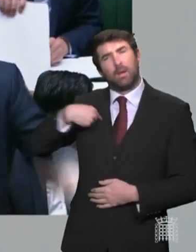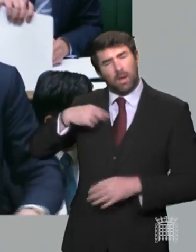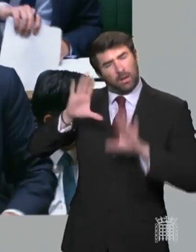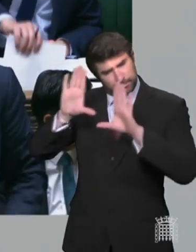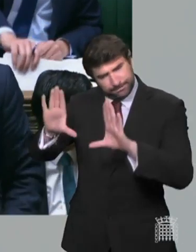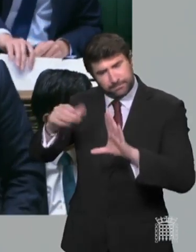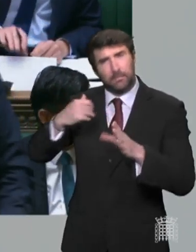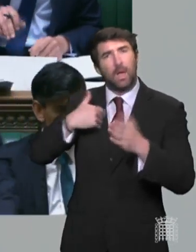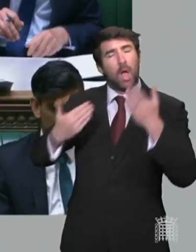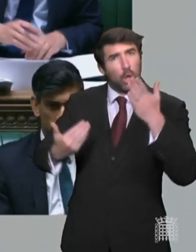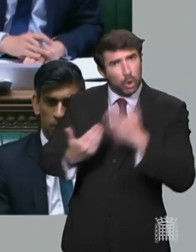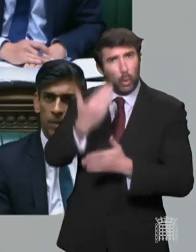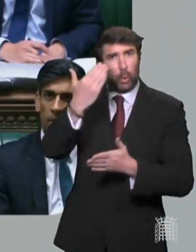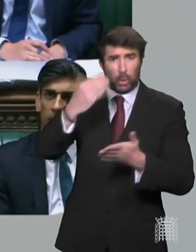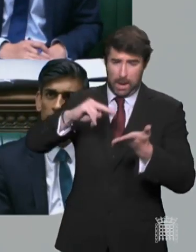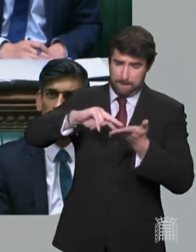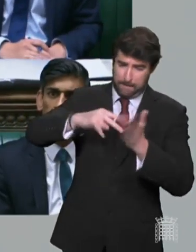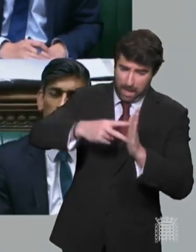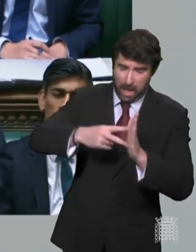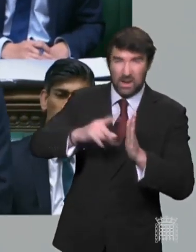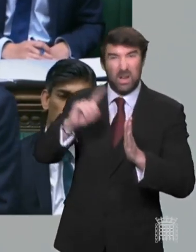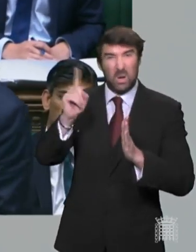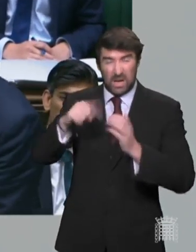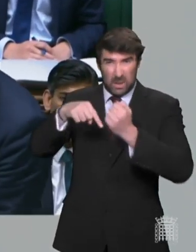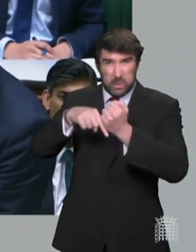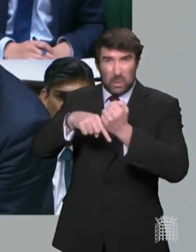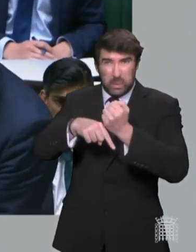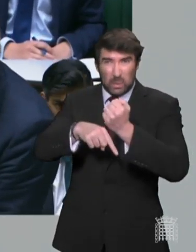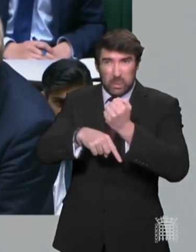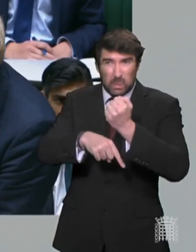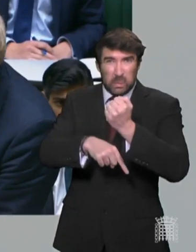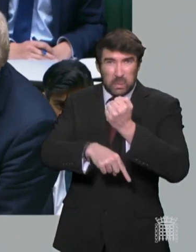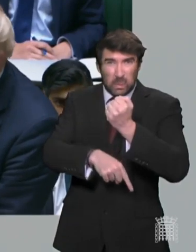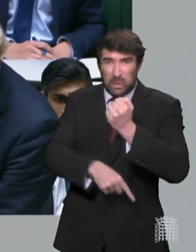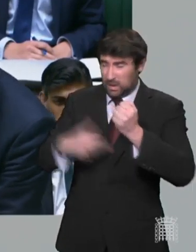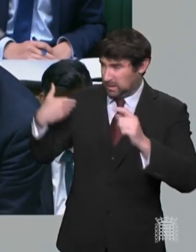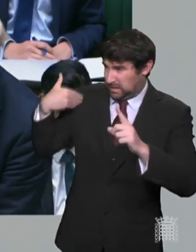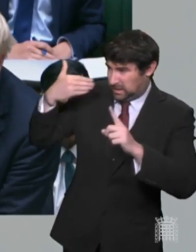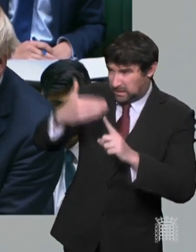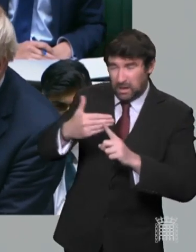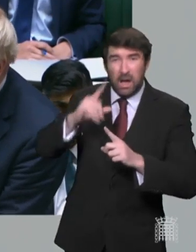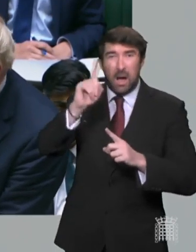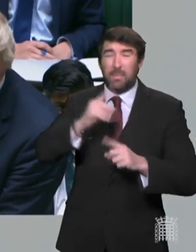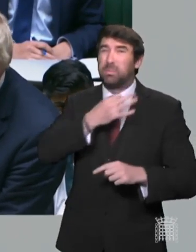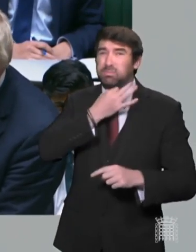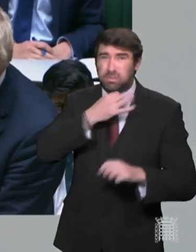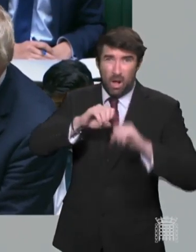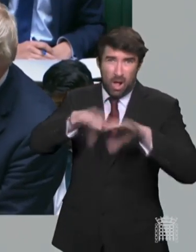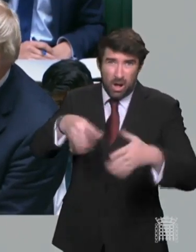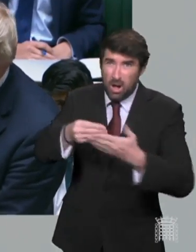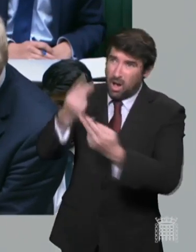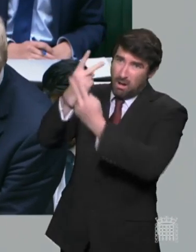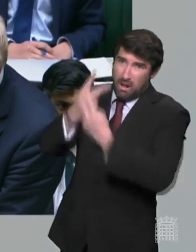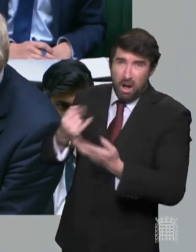after decades, with the catastrophic costs faced by millions of people, the risks that they face up and down